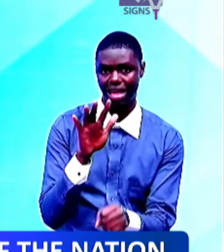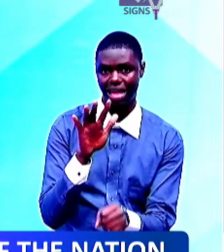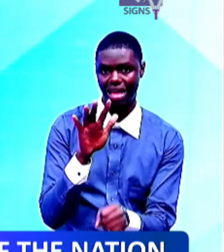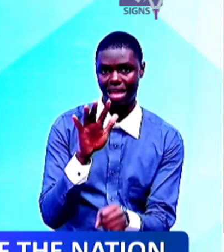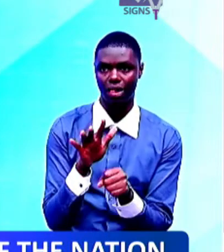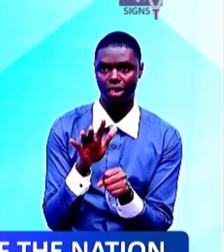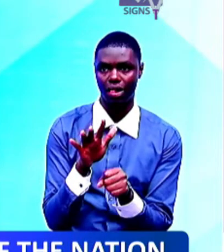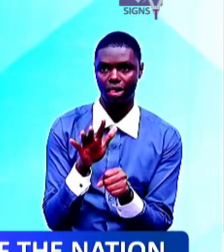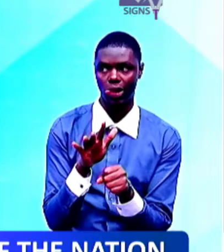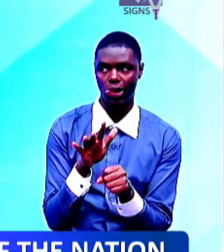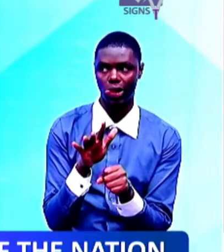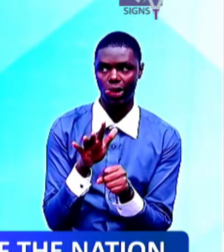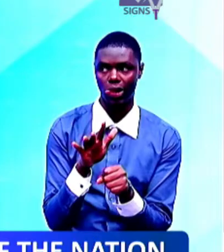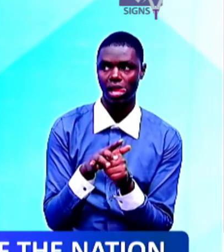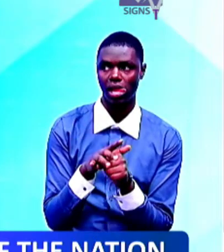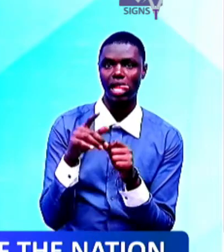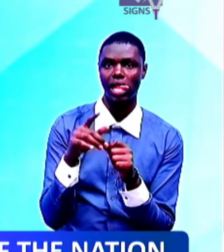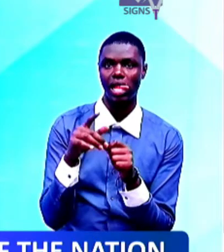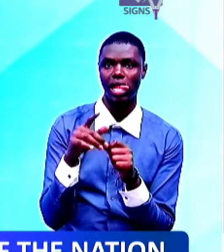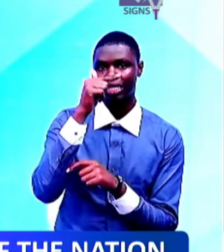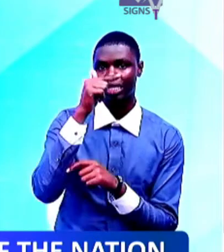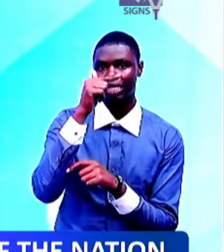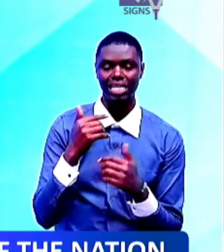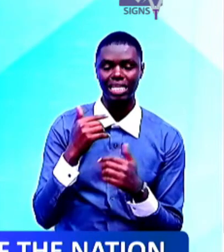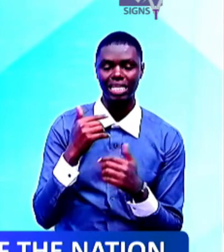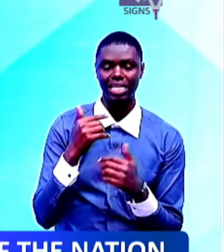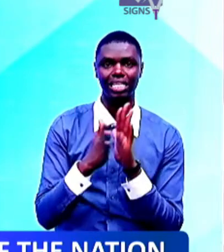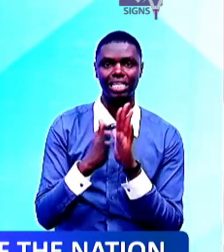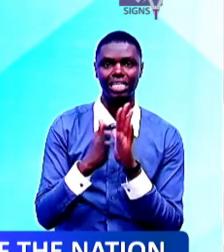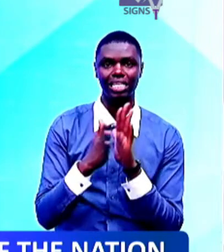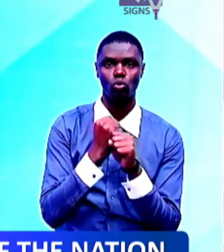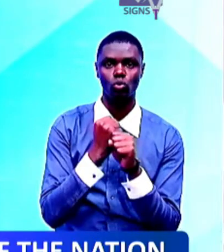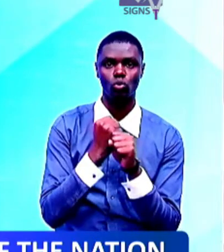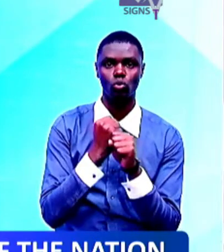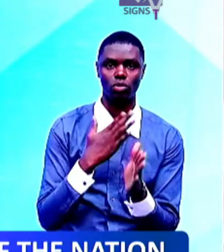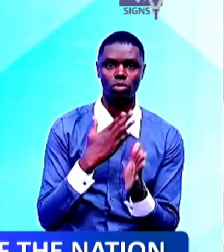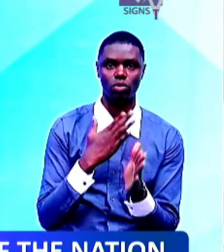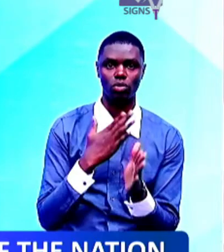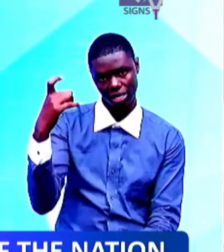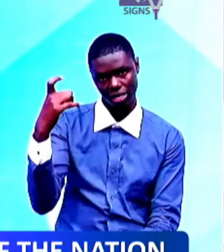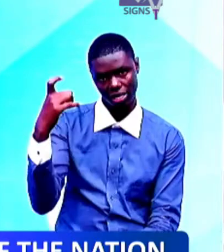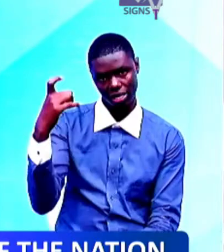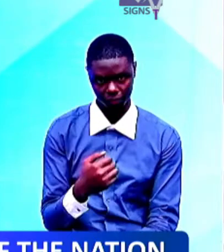over many. Tanzania has nothing to do with our dream. I'm saying their